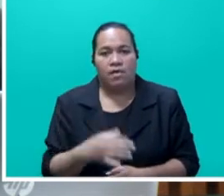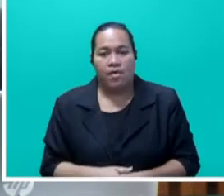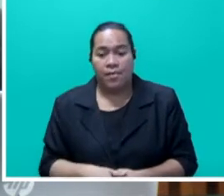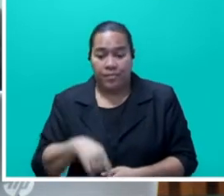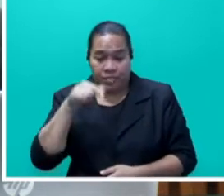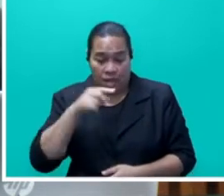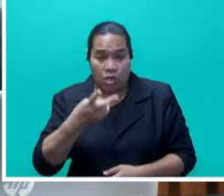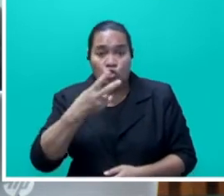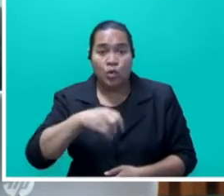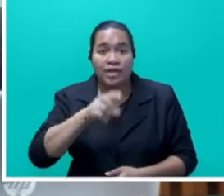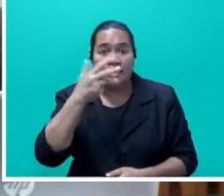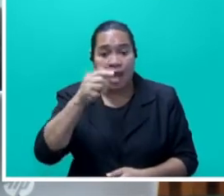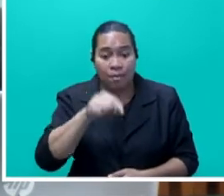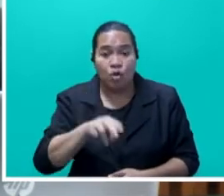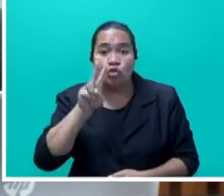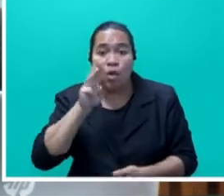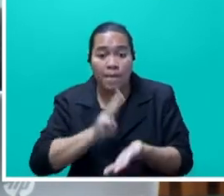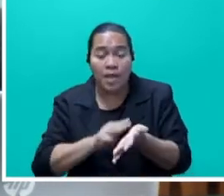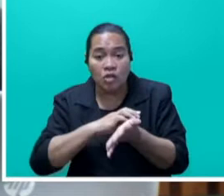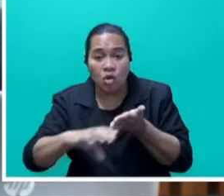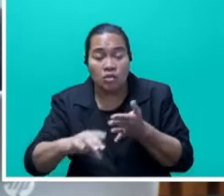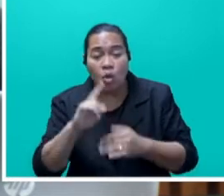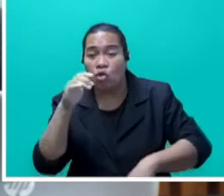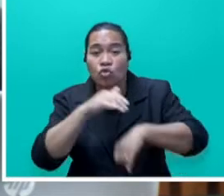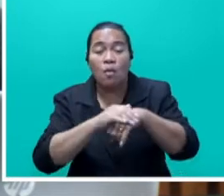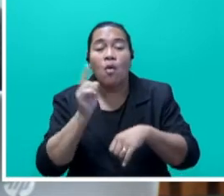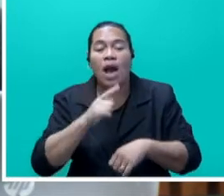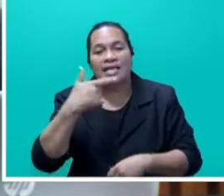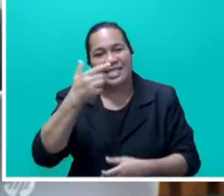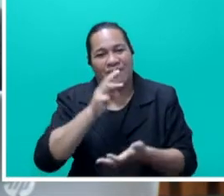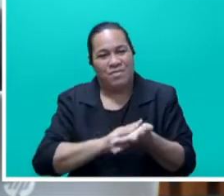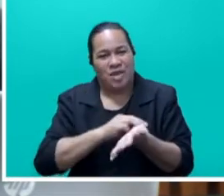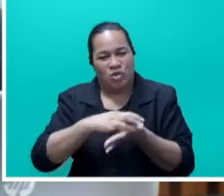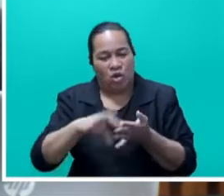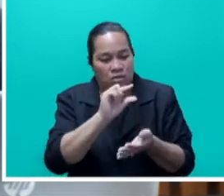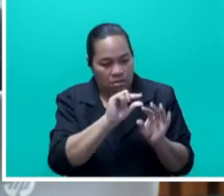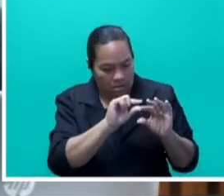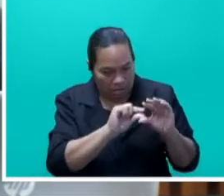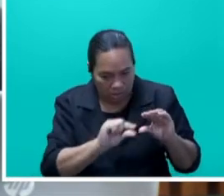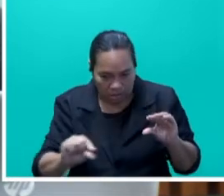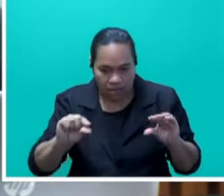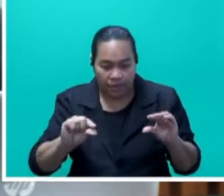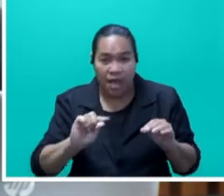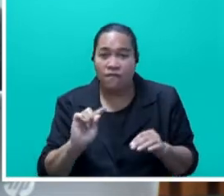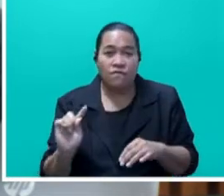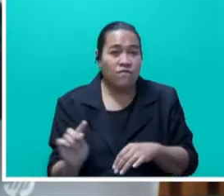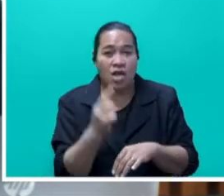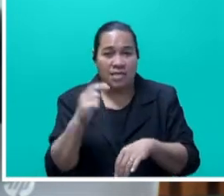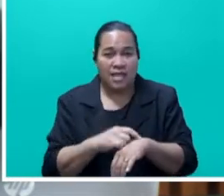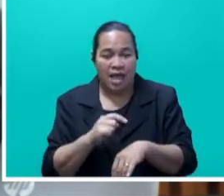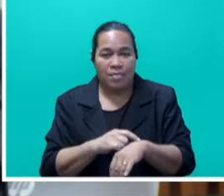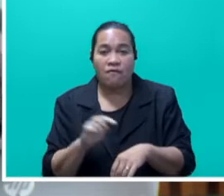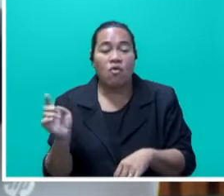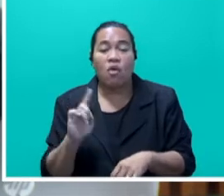this $29.2 million, top is $7 million that has been allocated for the first time ever